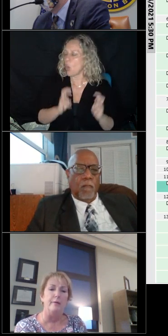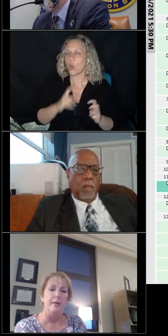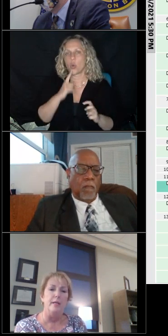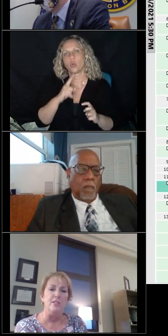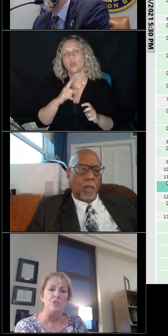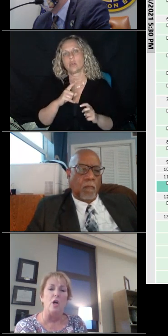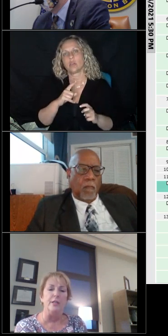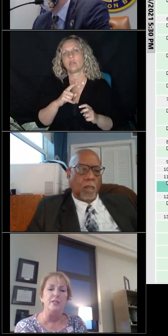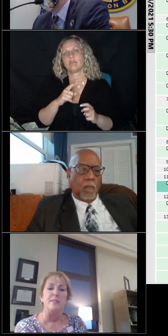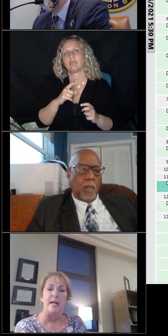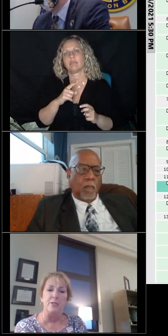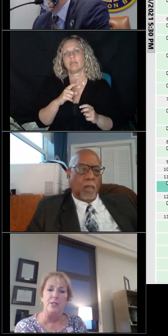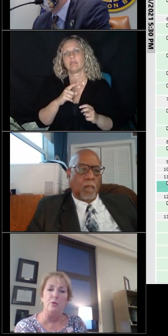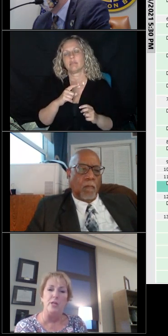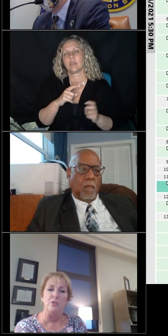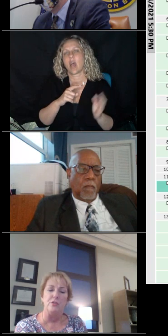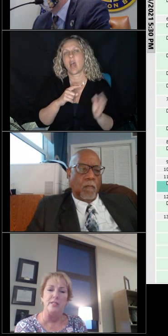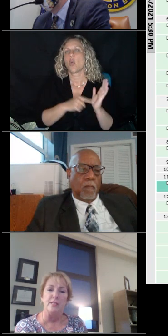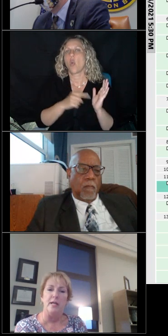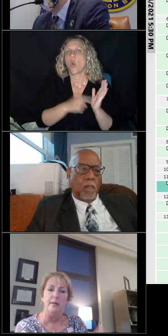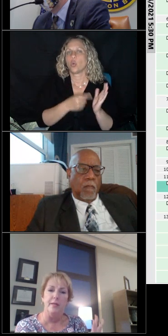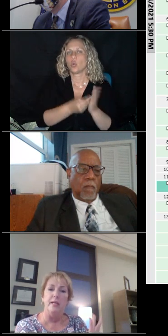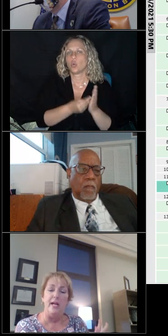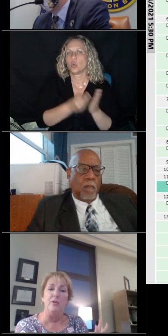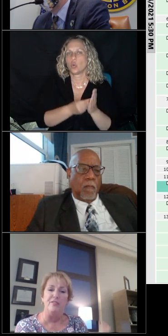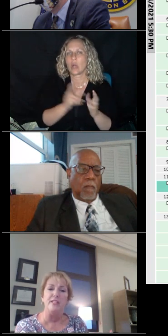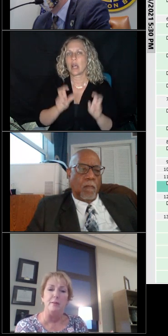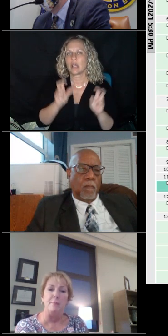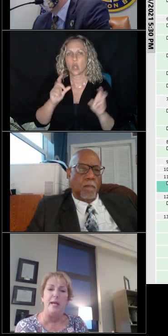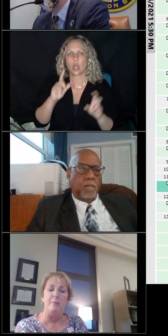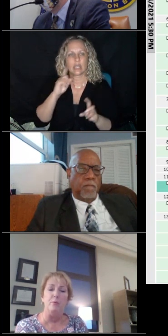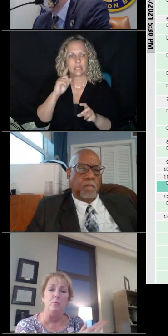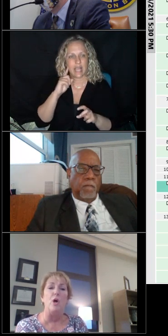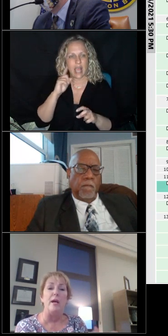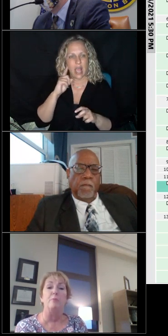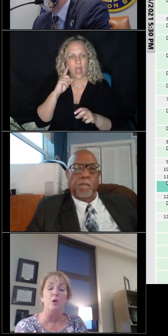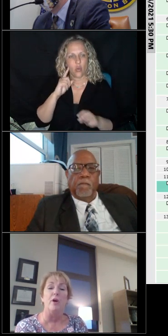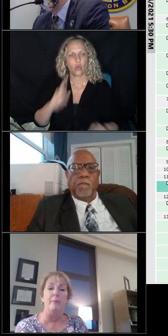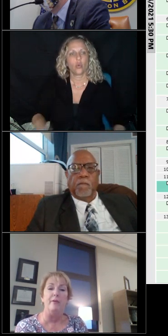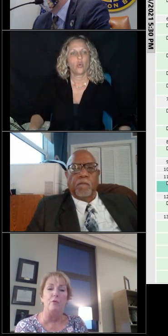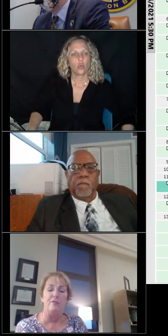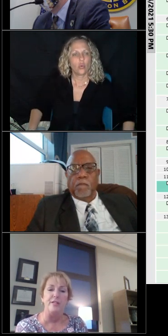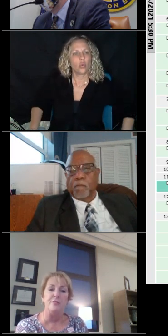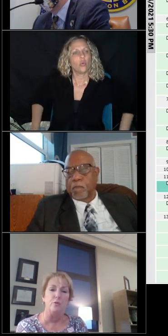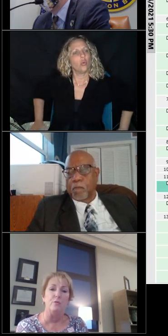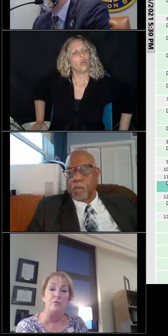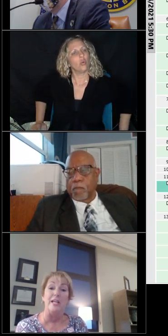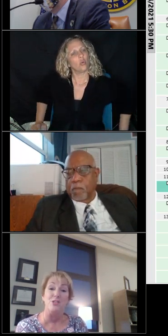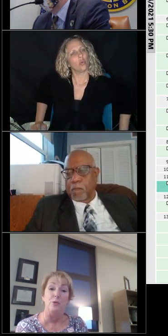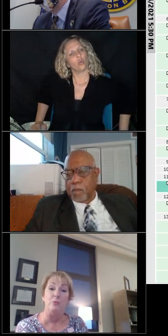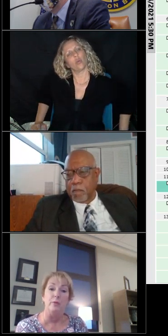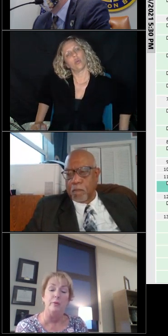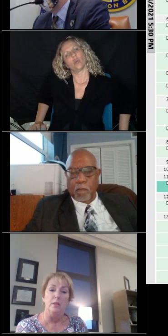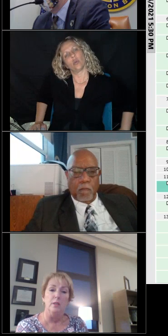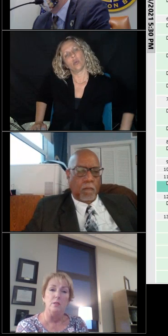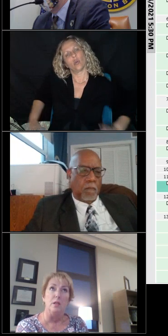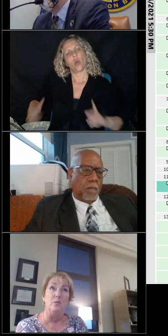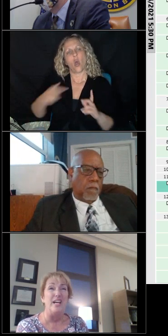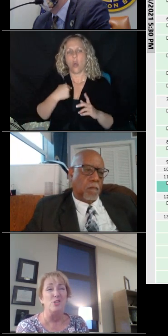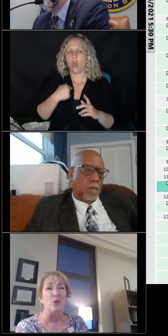work on installing some sound attenuation. So that's kind of held events at bay, but we are now programming for events for late